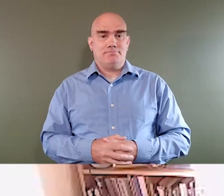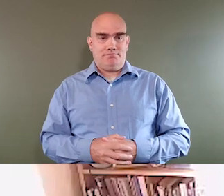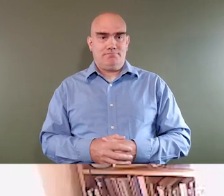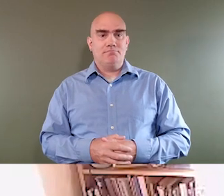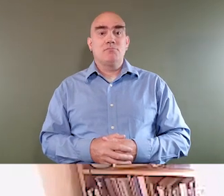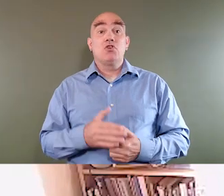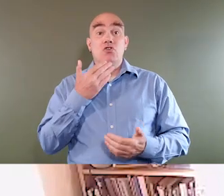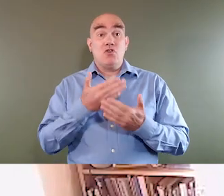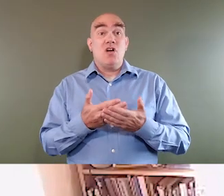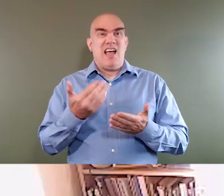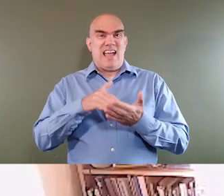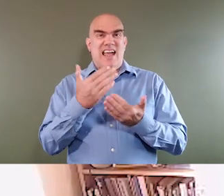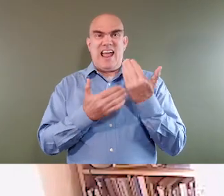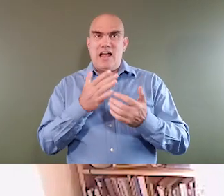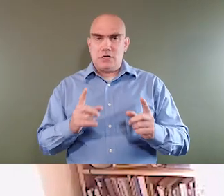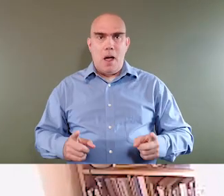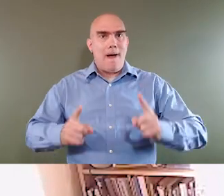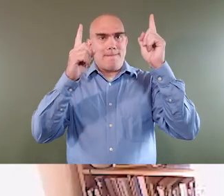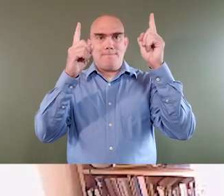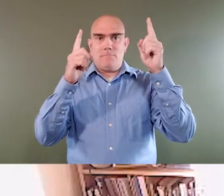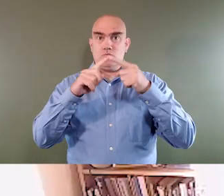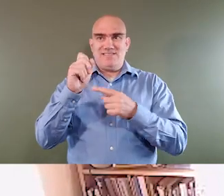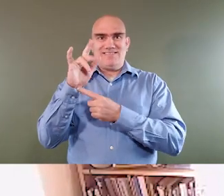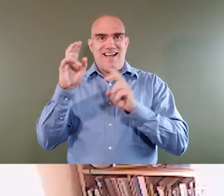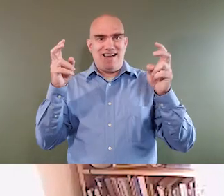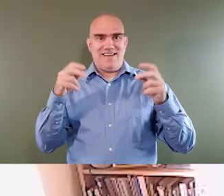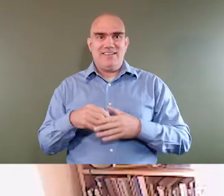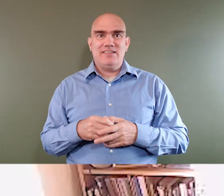Good, reach the arms up to the sky again. Look up at the hands, let